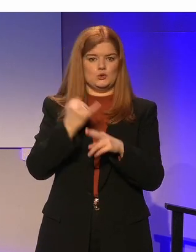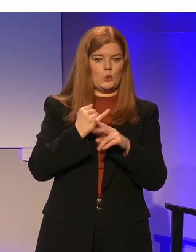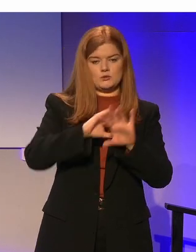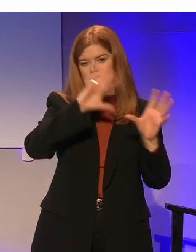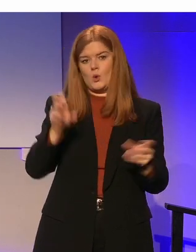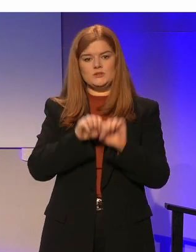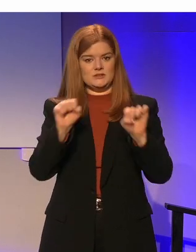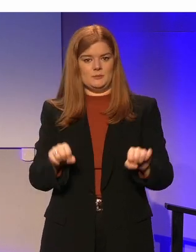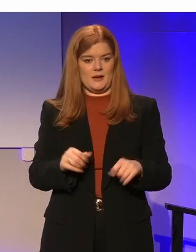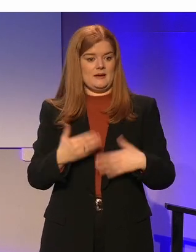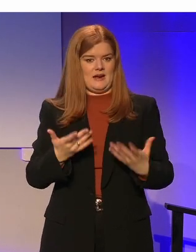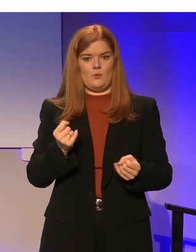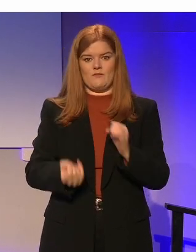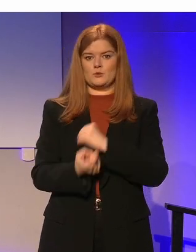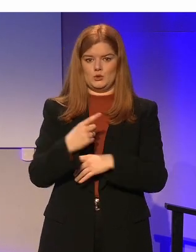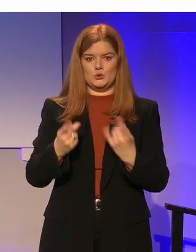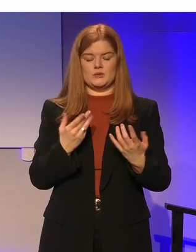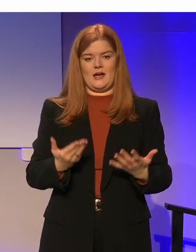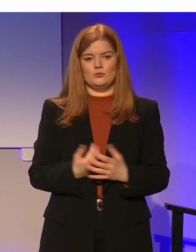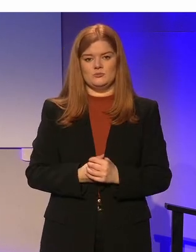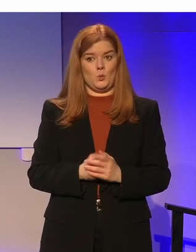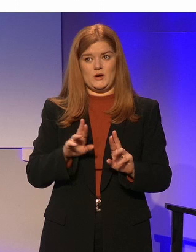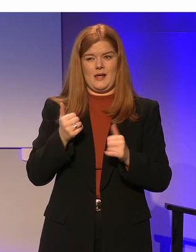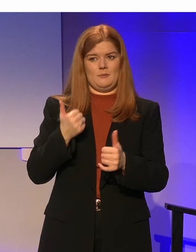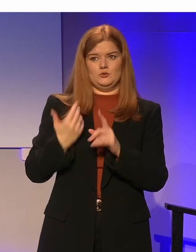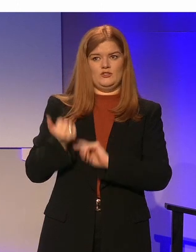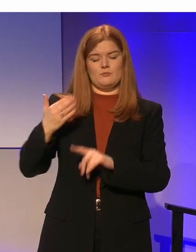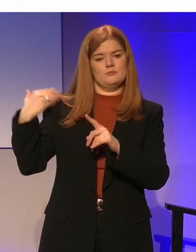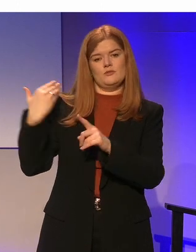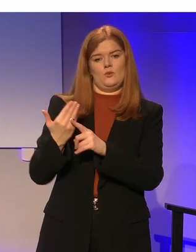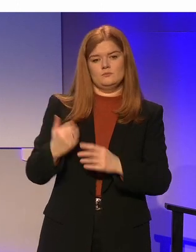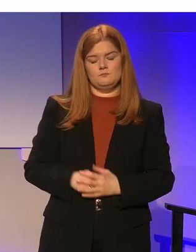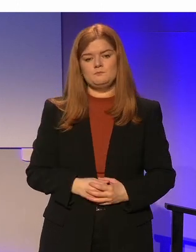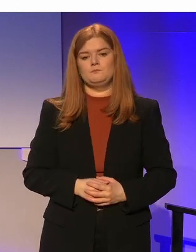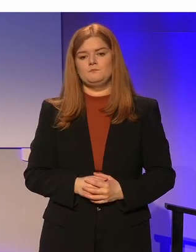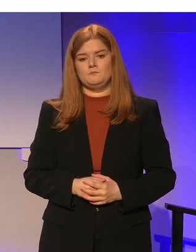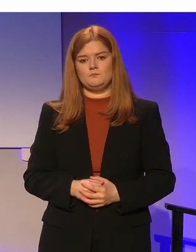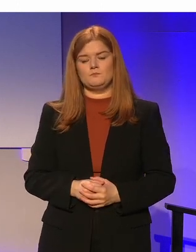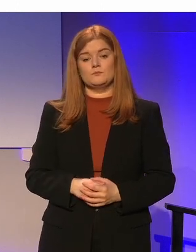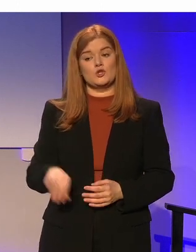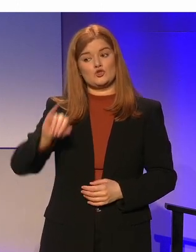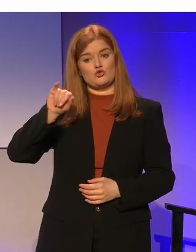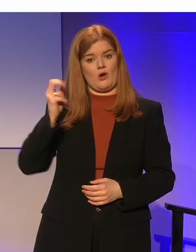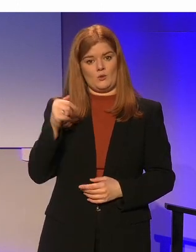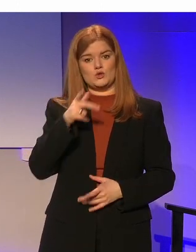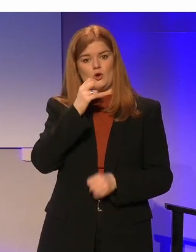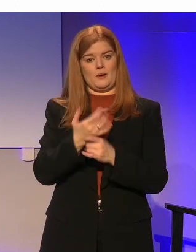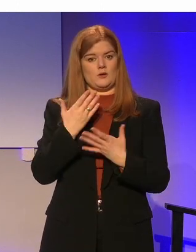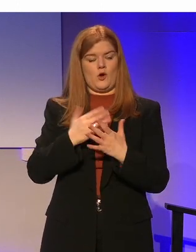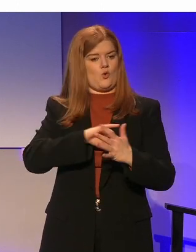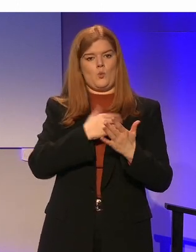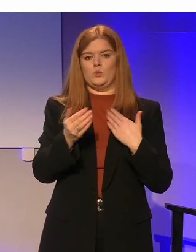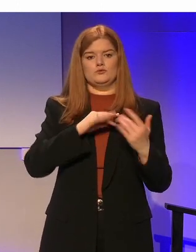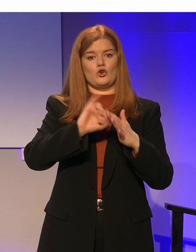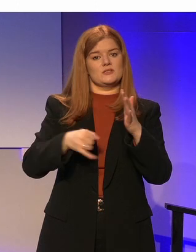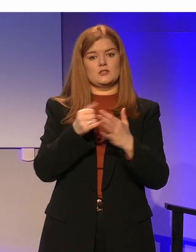system. And we have the opportunity to do that now in a way that we couldn't probably have done to the same extent in the past. John is going to tell us about the organisational